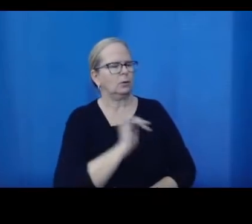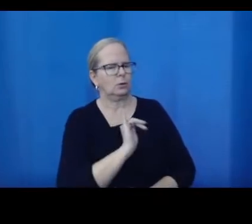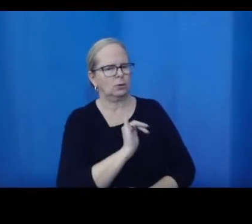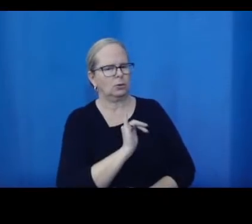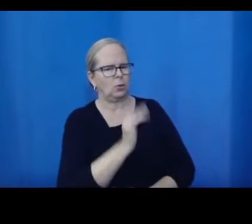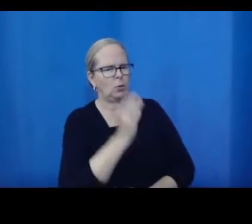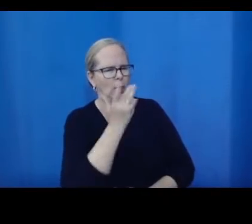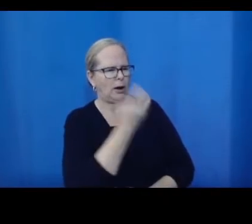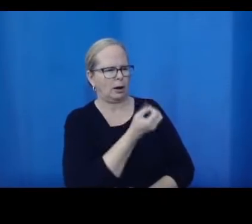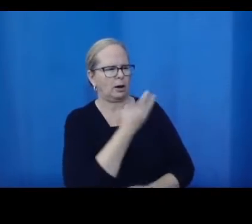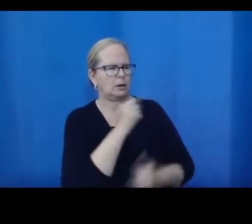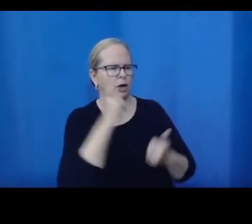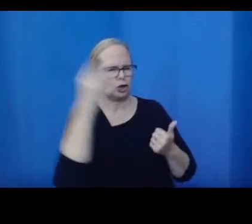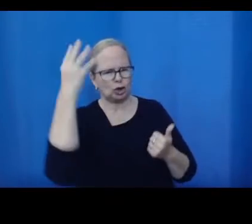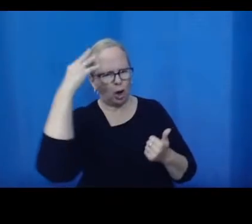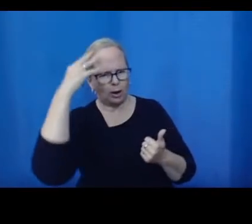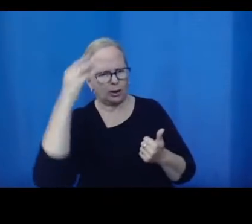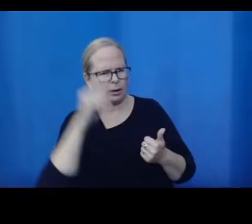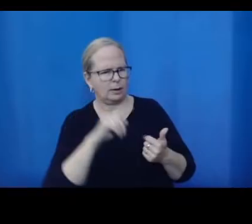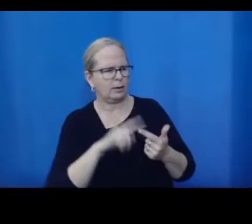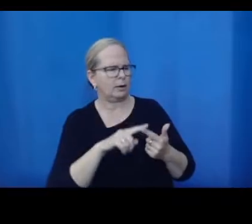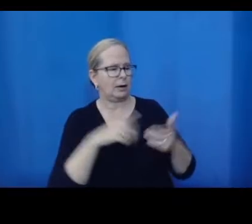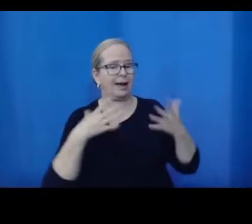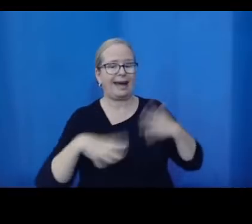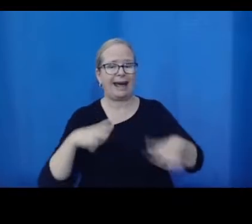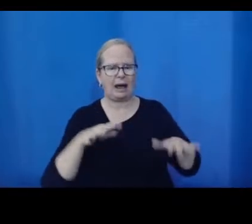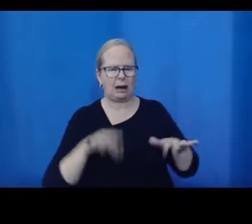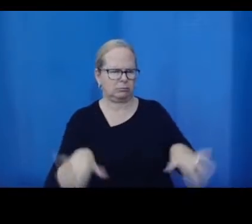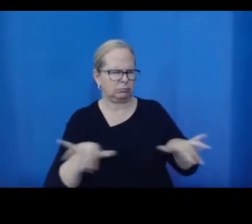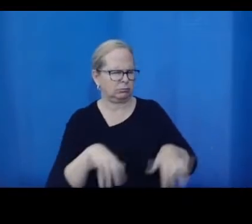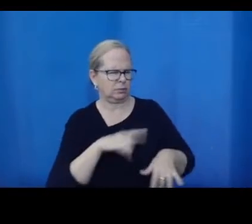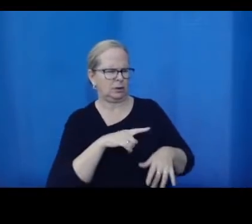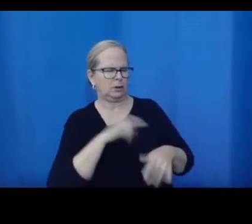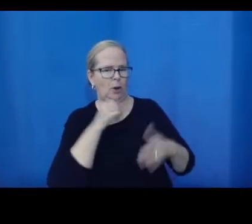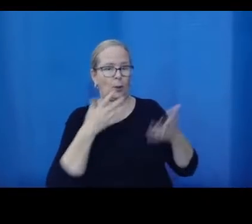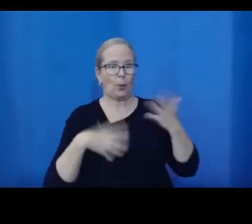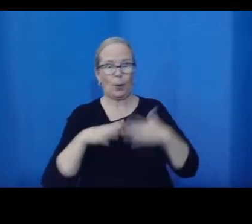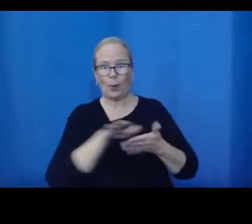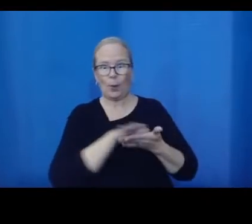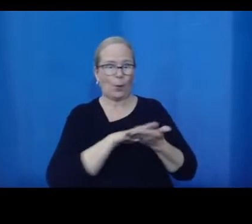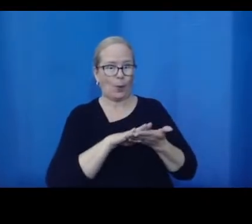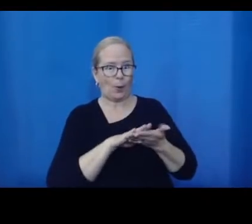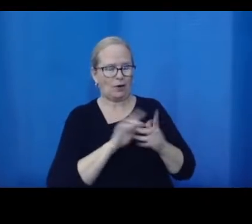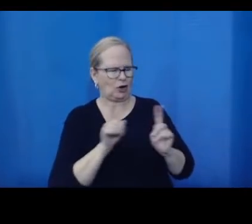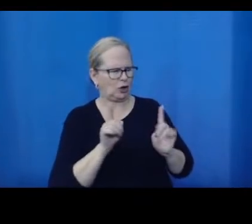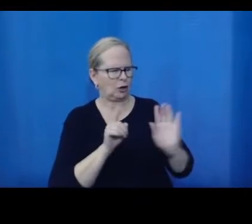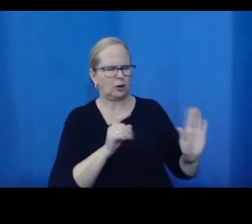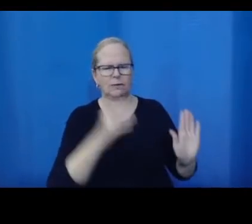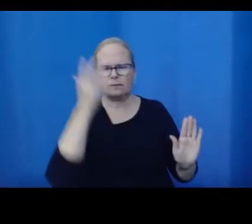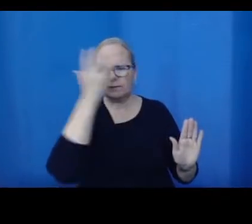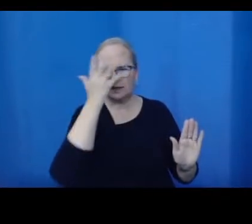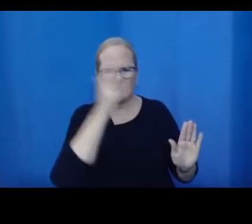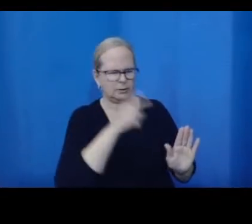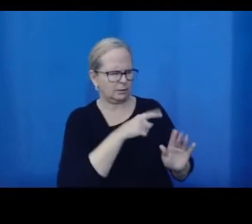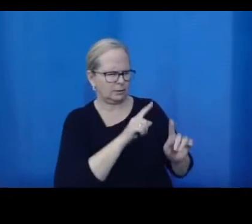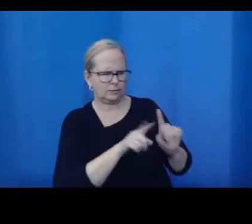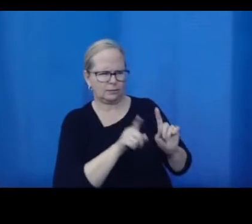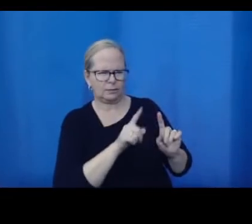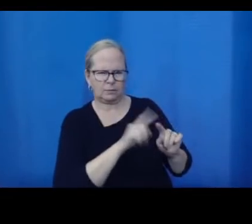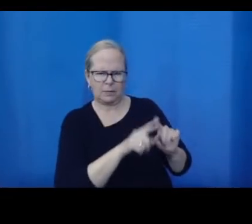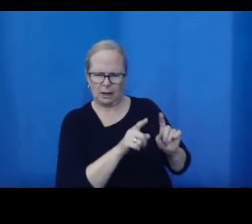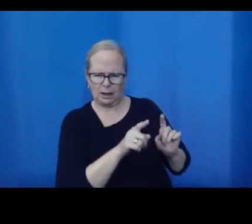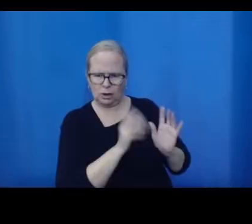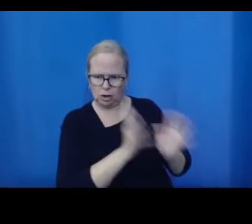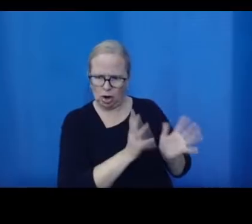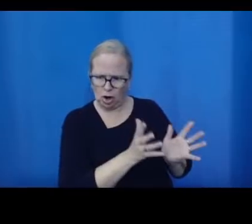notice that there's a decline in how they look, but we're not interacting like that right now. We're all kind of in our sweatpants and hanging out at home, and we're not,